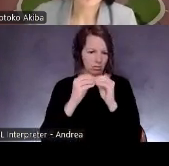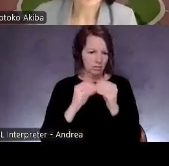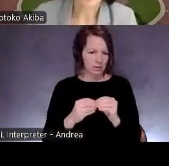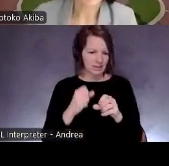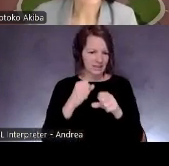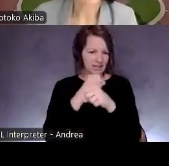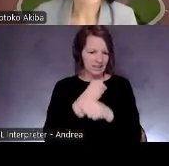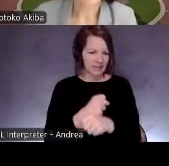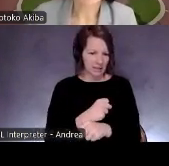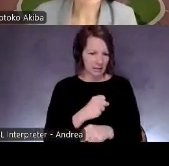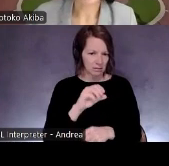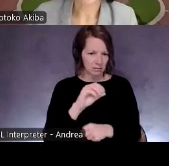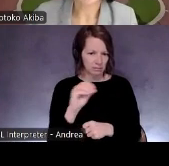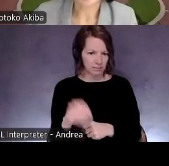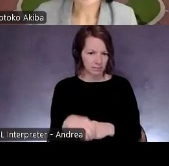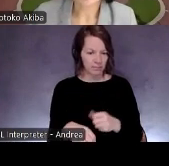we